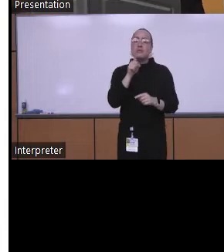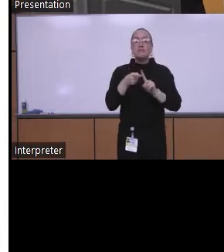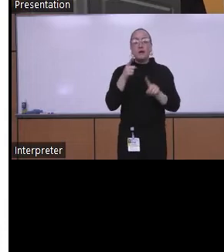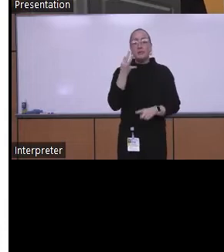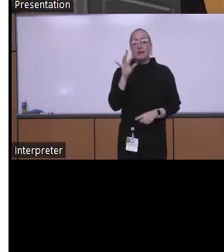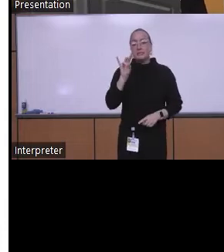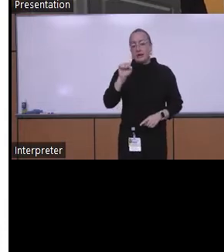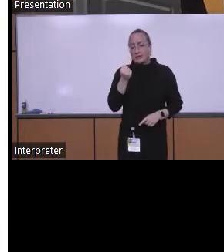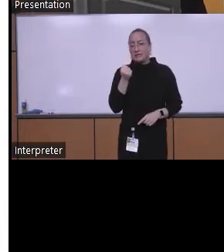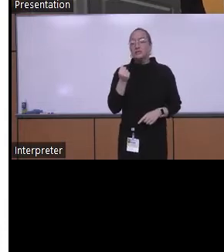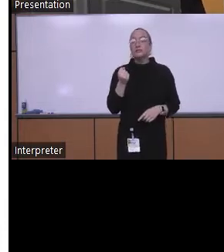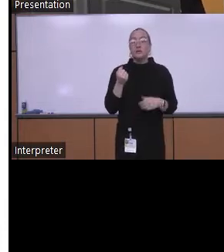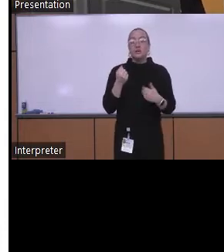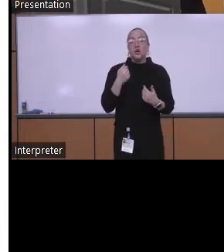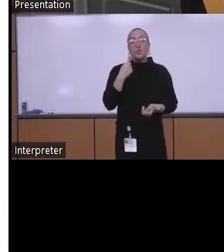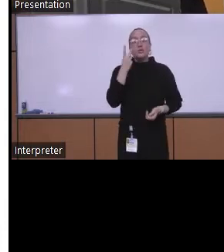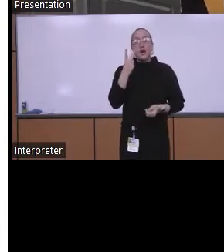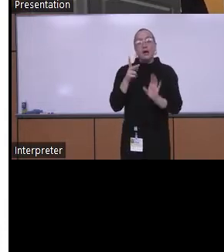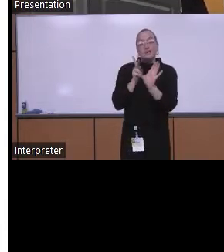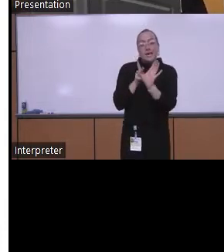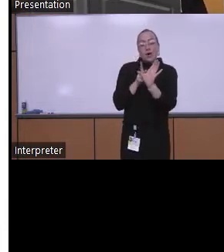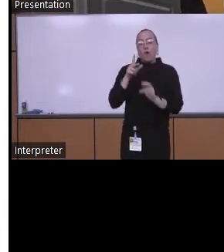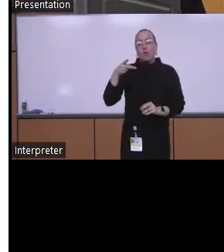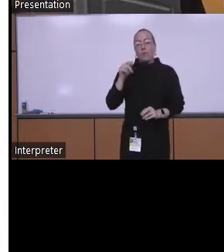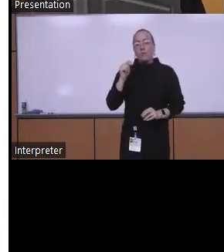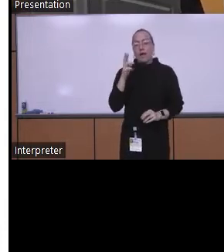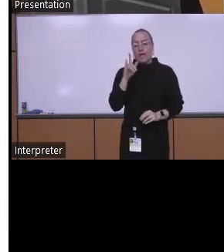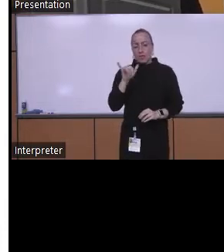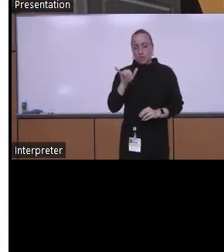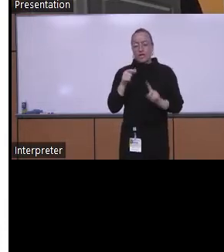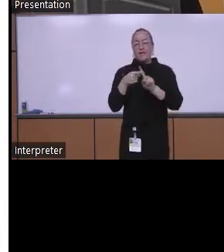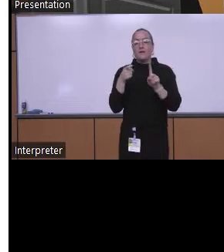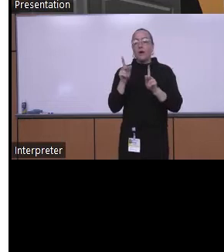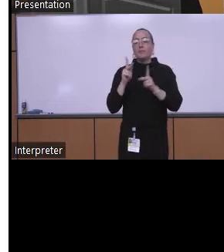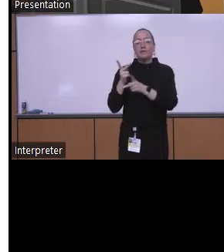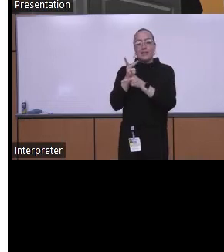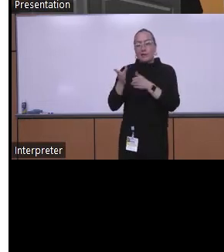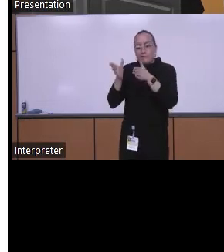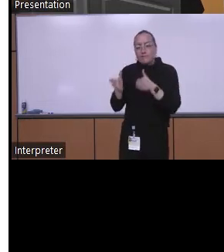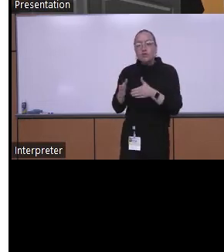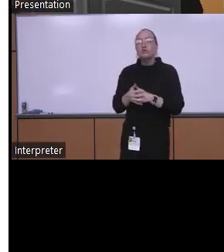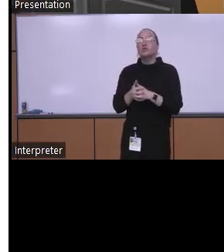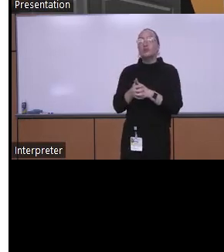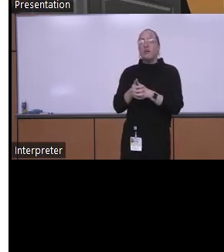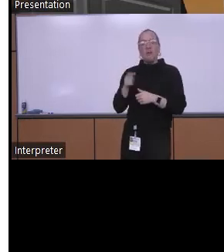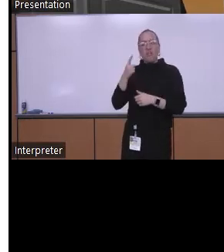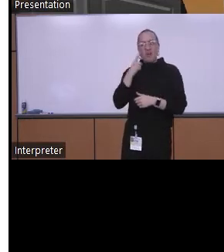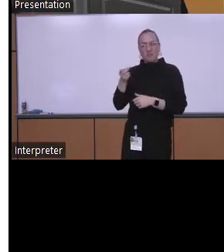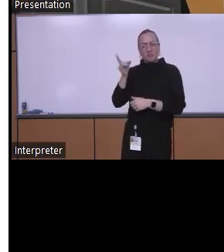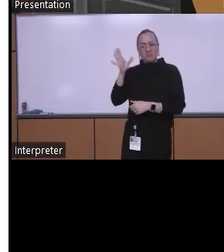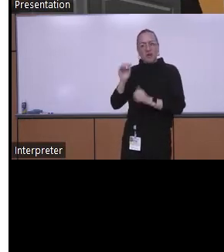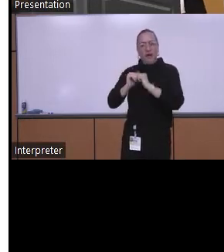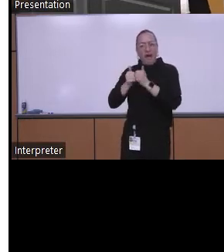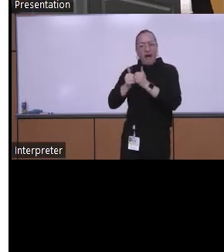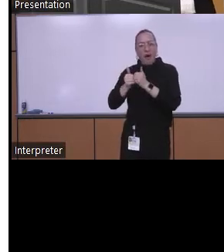One focused on the perceived psychopathology of individual parents or caregivers. What is wrong with them that they can do something so terrible? And the other on the